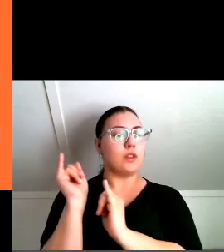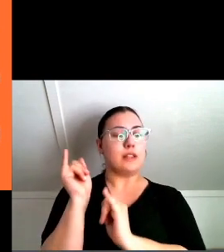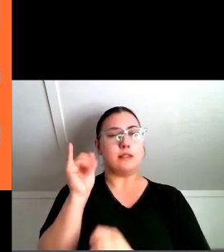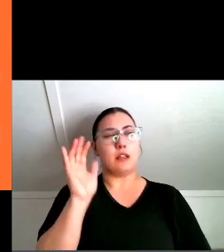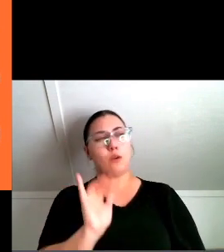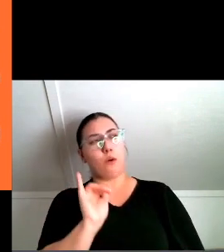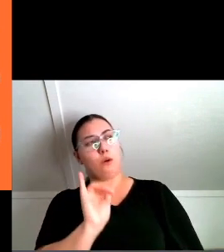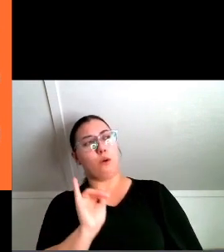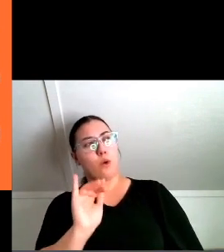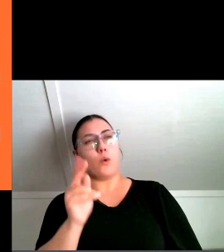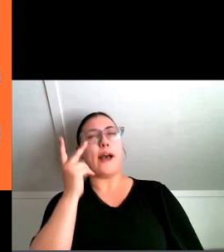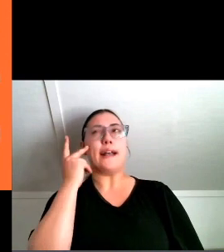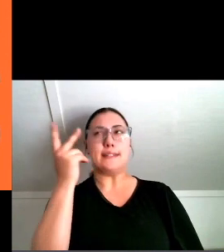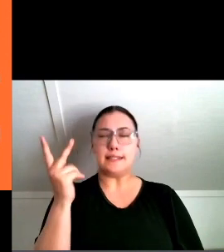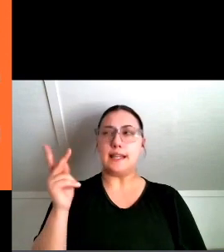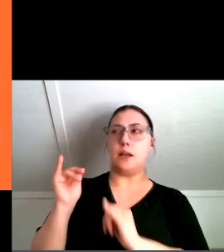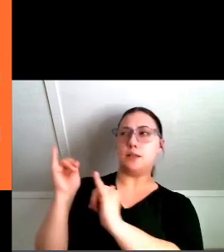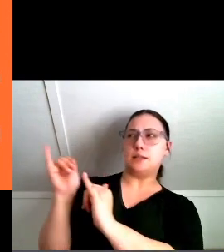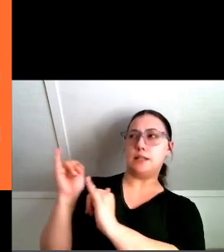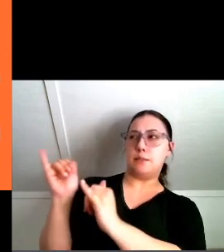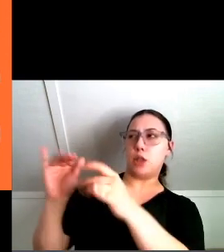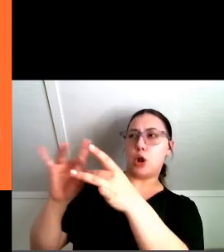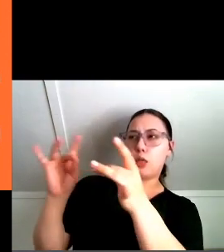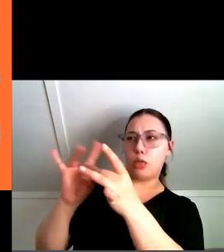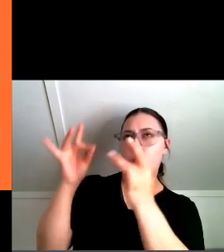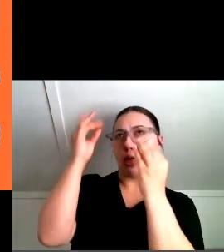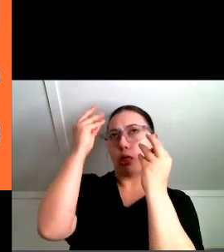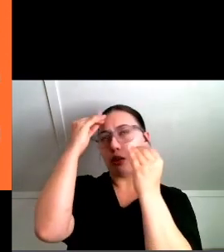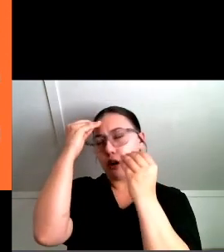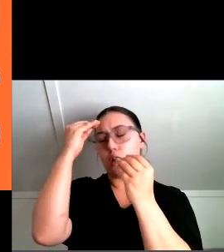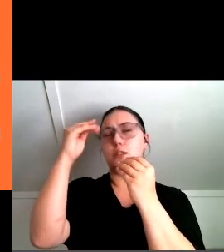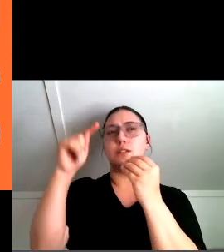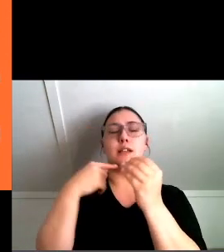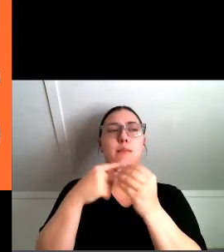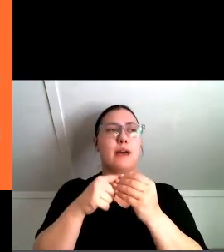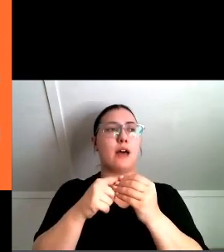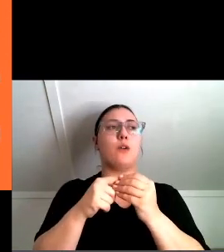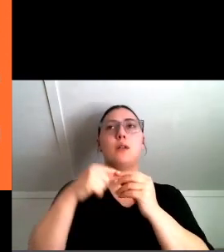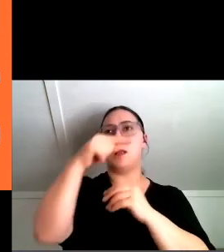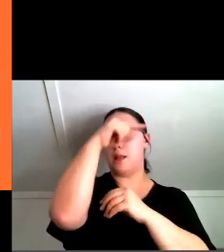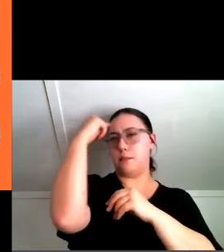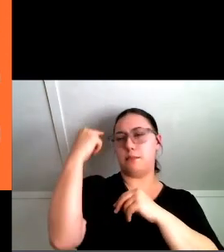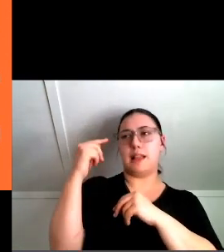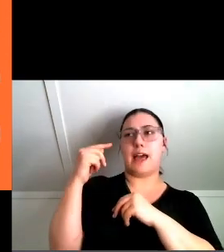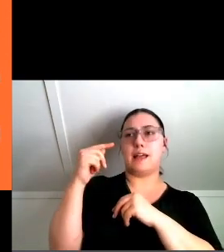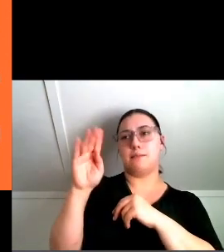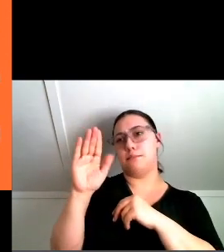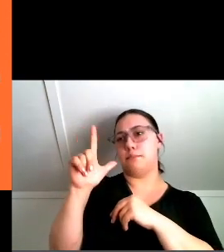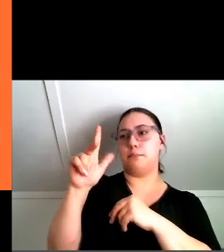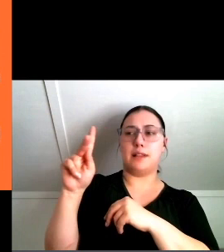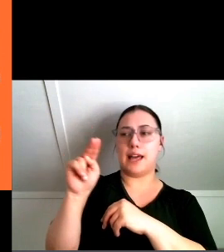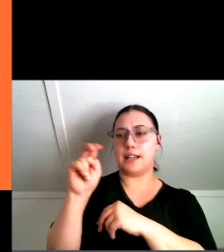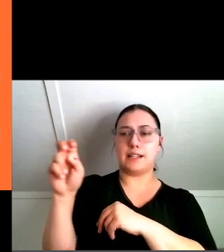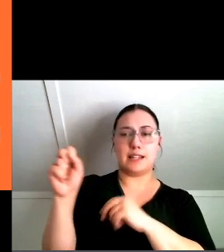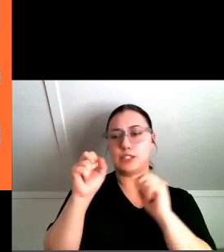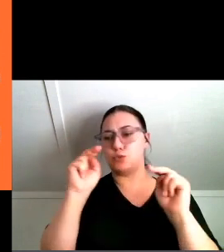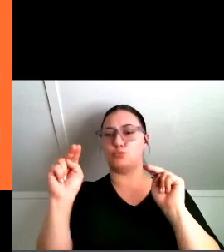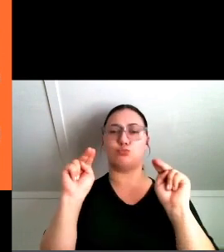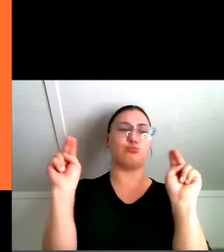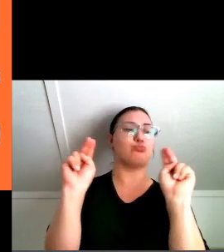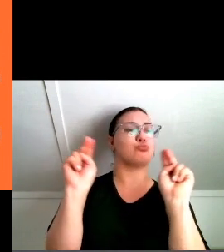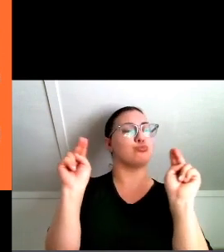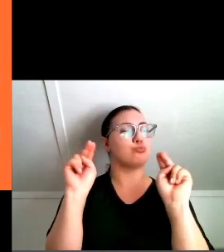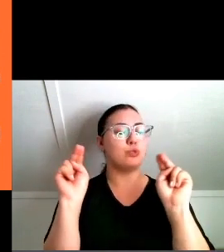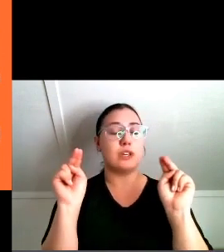thoughts about the sort of centrality of blackness, the rejection of the marginalization associated with blackness, and a sort of celebration